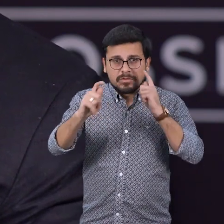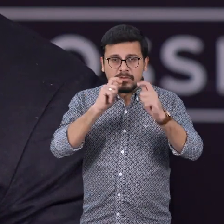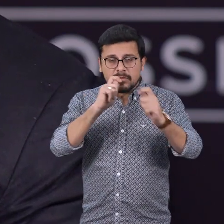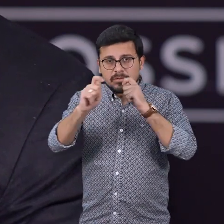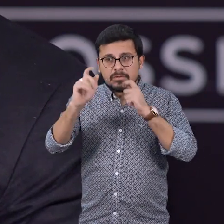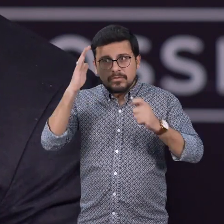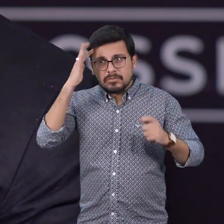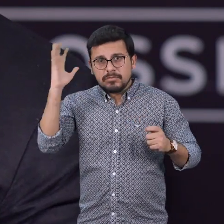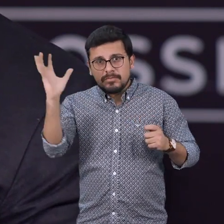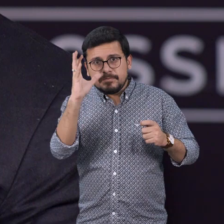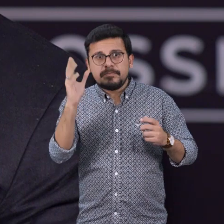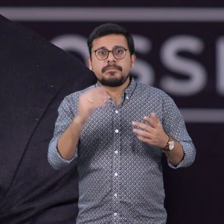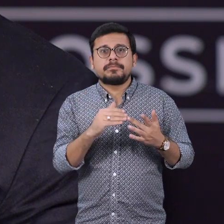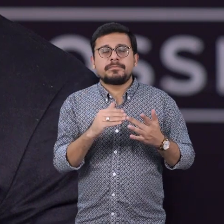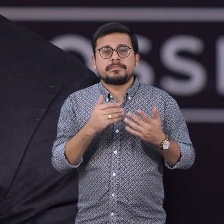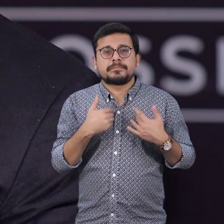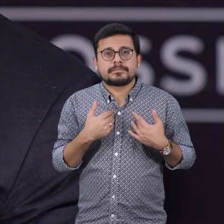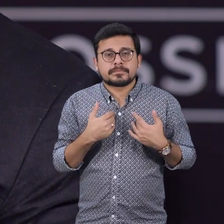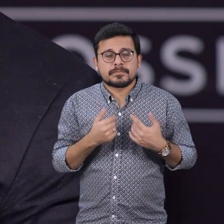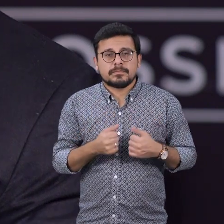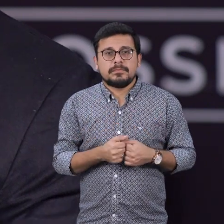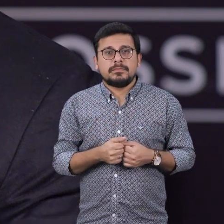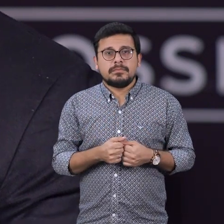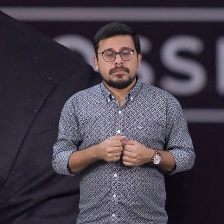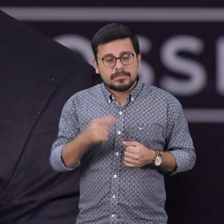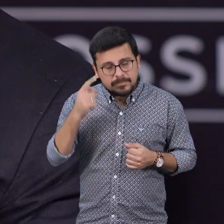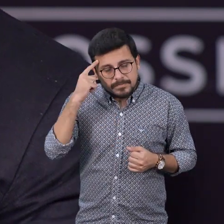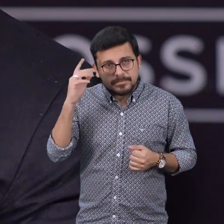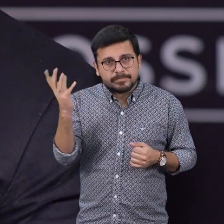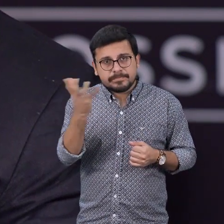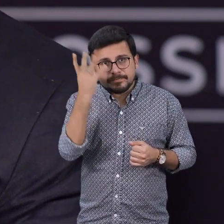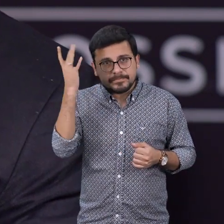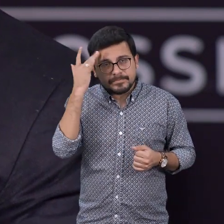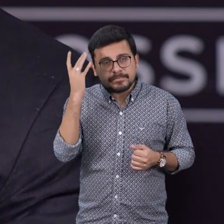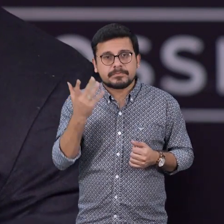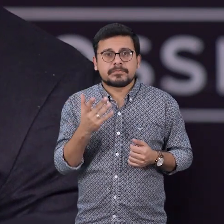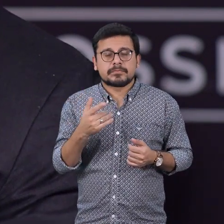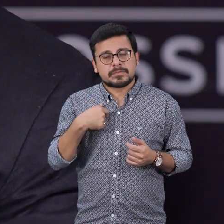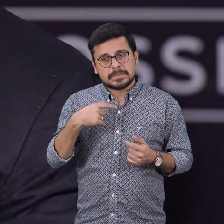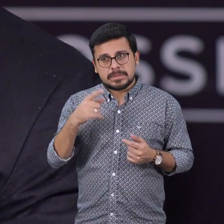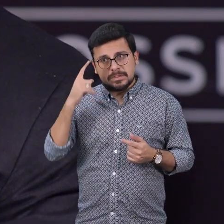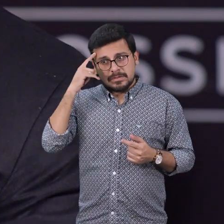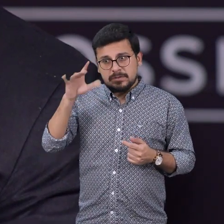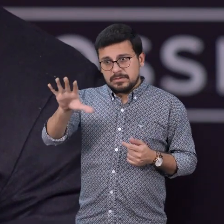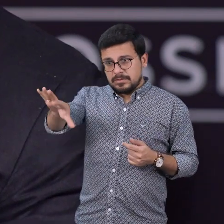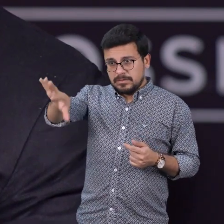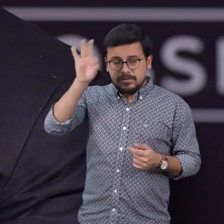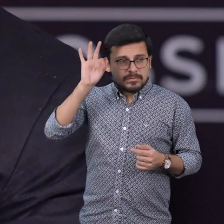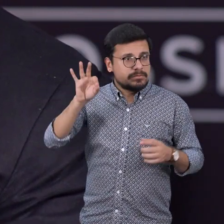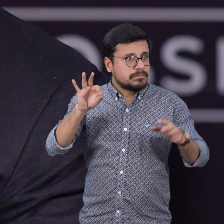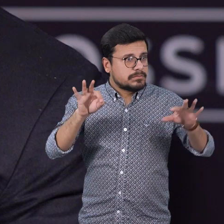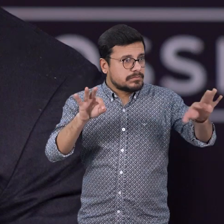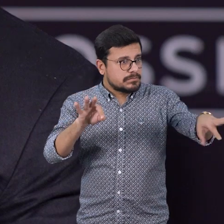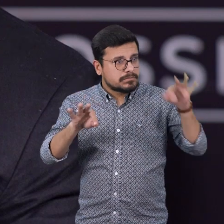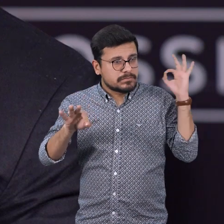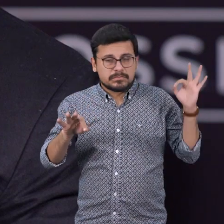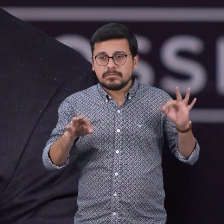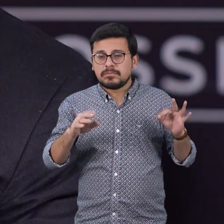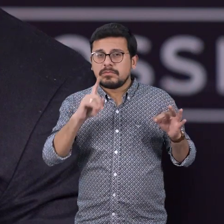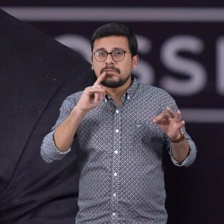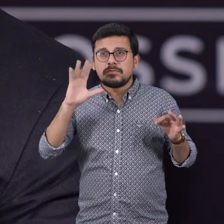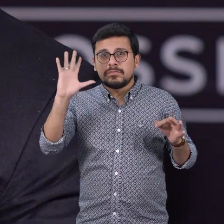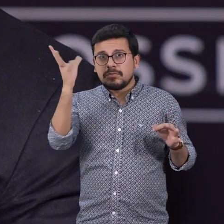which I've been recently nominated by an international forum for kindness